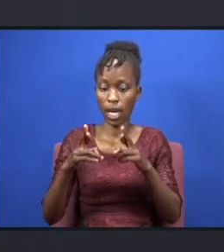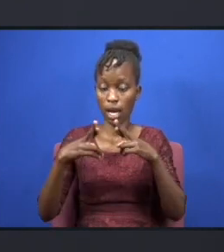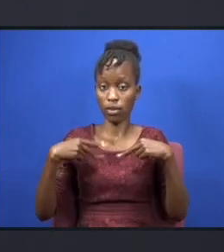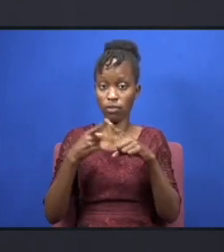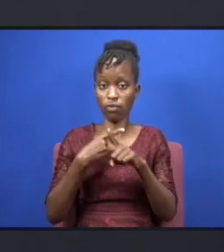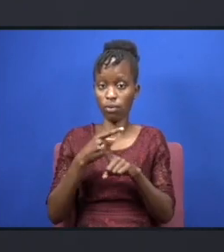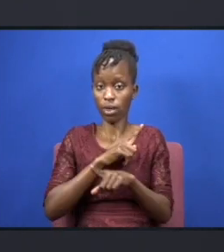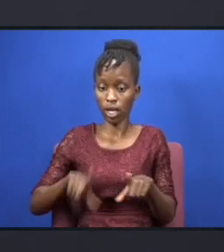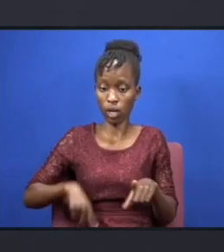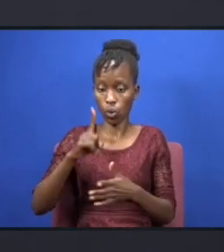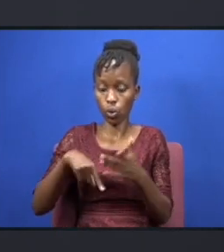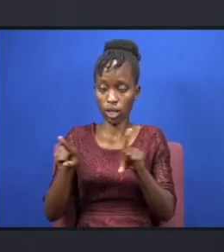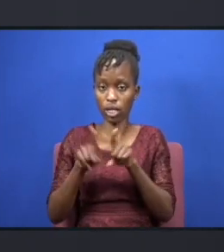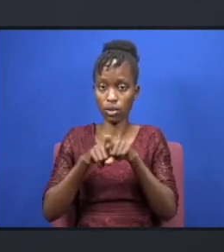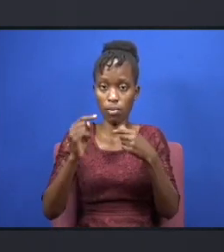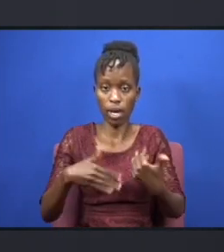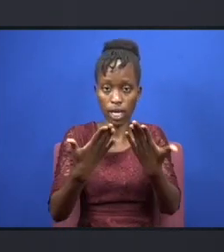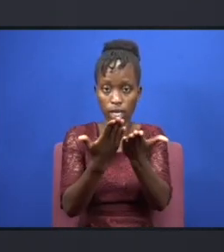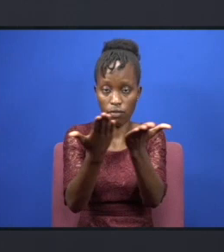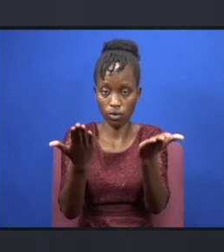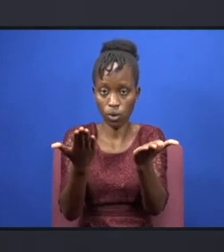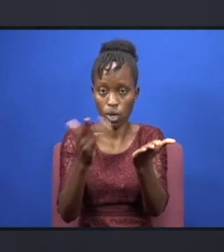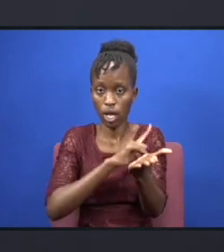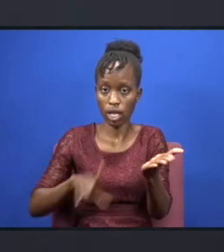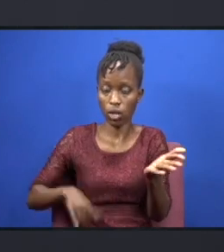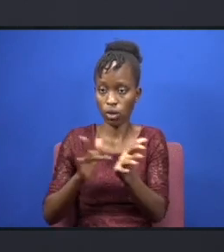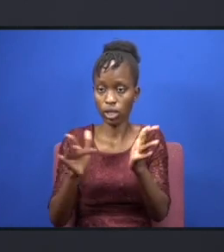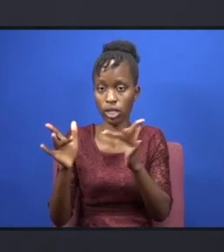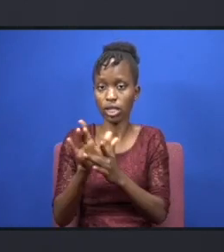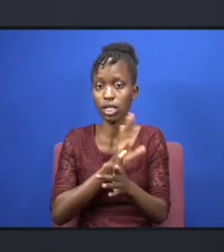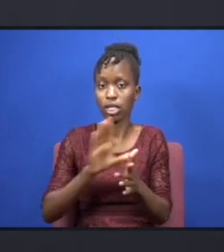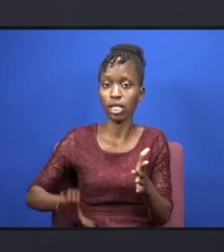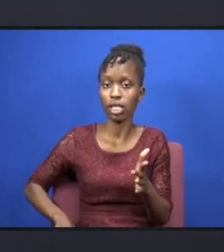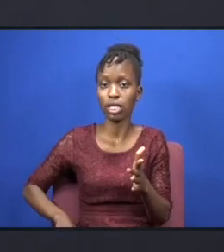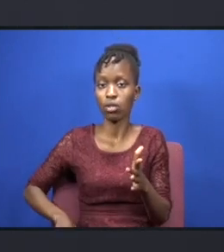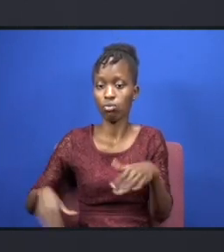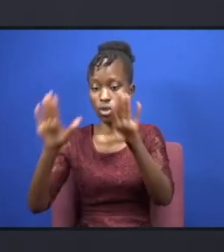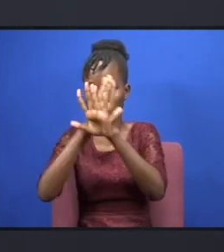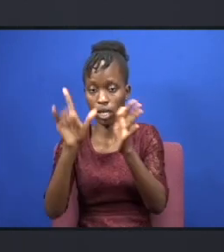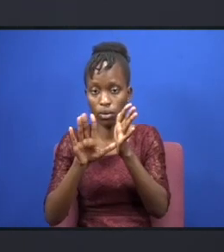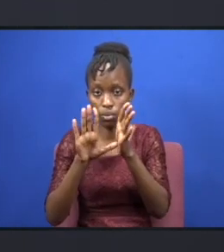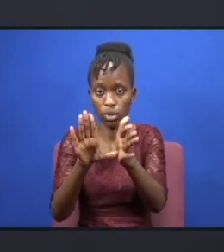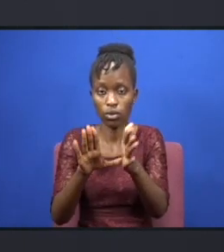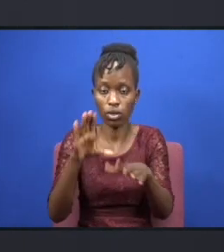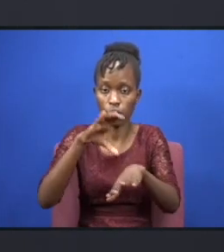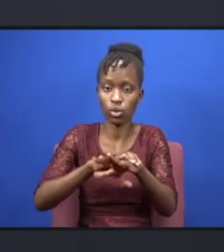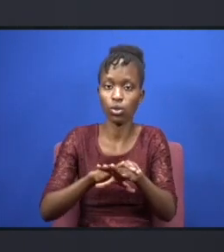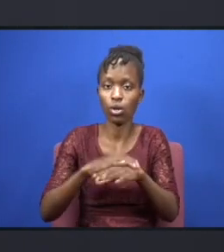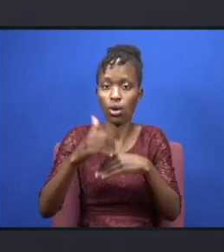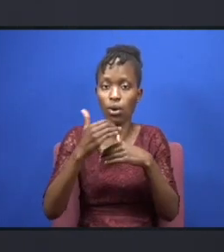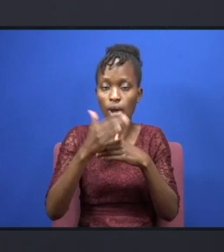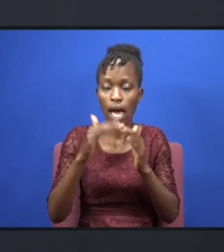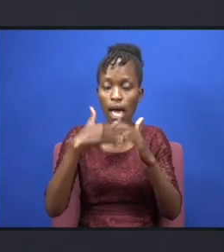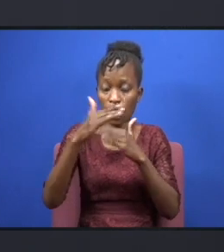Lord what I also passed on to you. The Lord Jesus Christ, on the night he was betrayed, took bread. And when he had